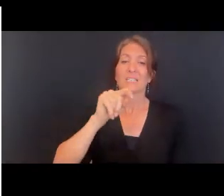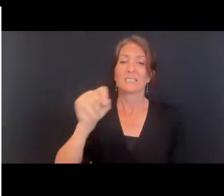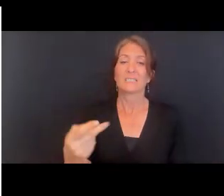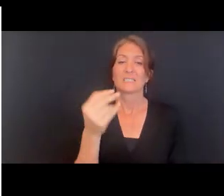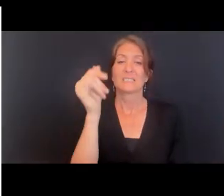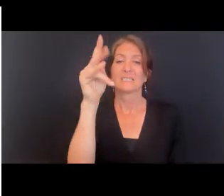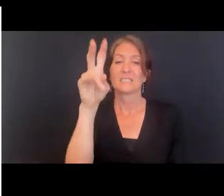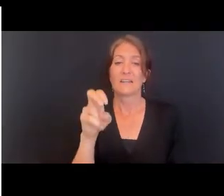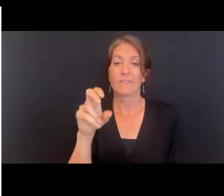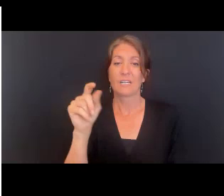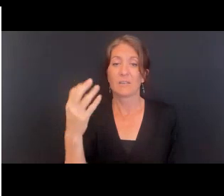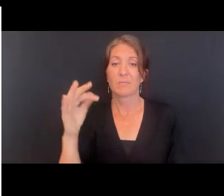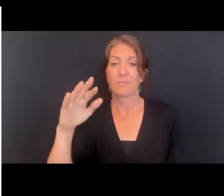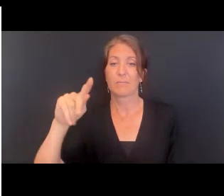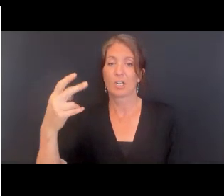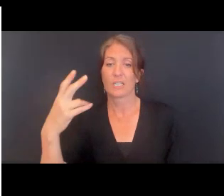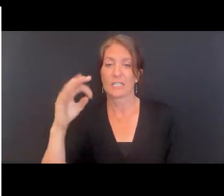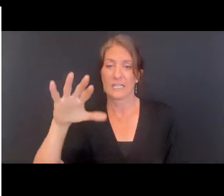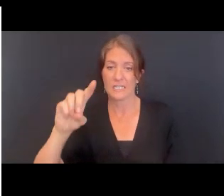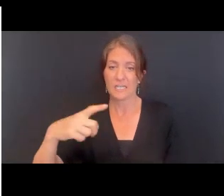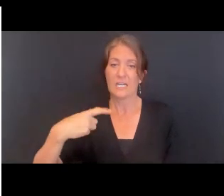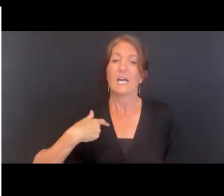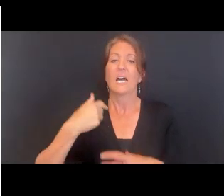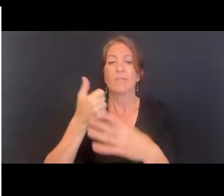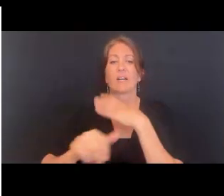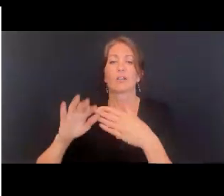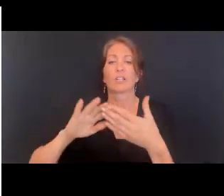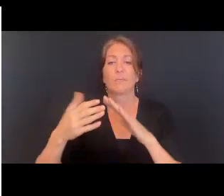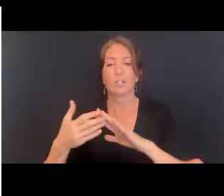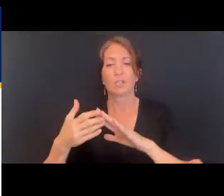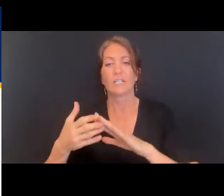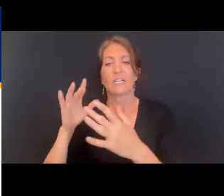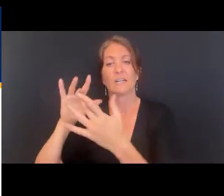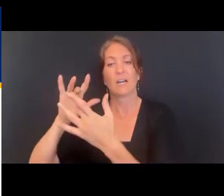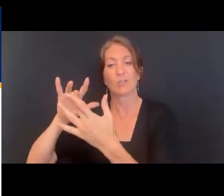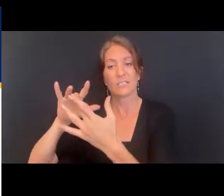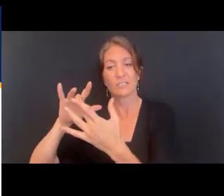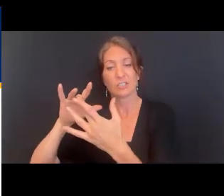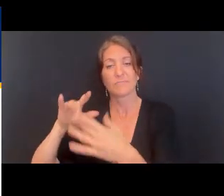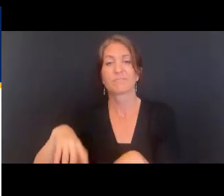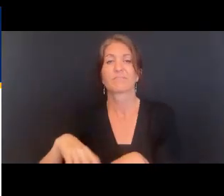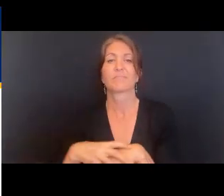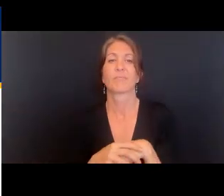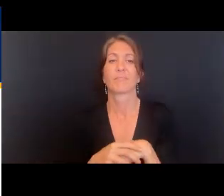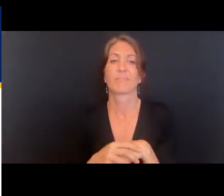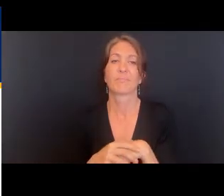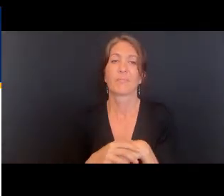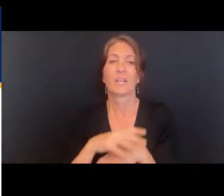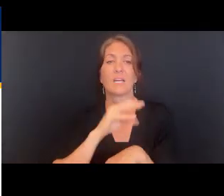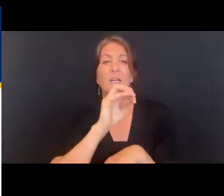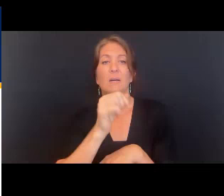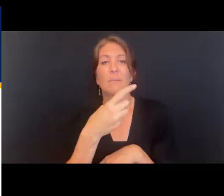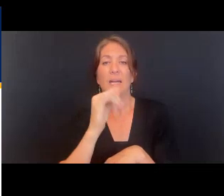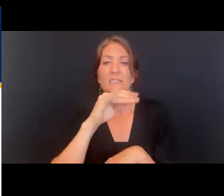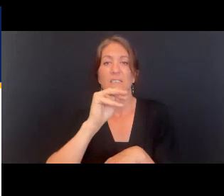outreach at Maximus, the new assessing organization. Next slide, please. So Maximus is the new statewide